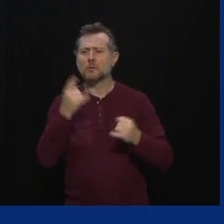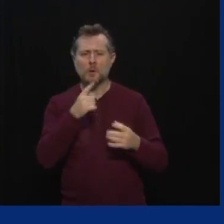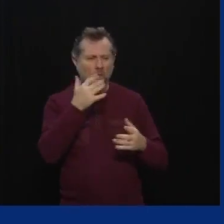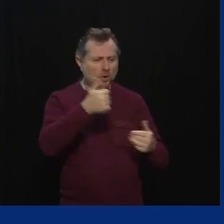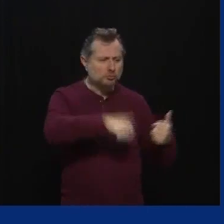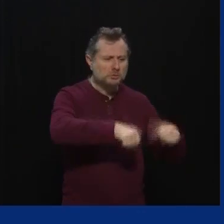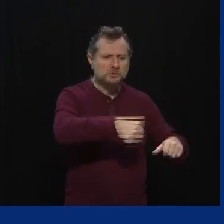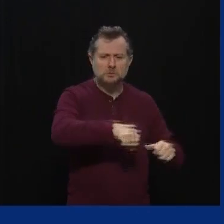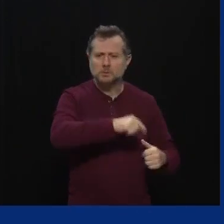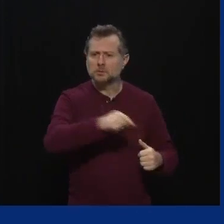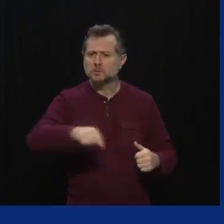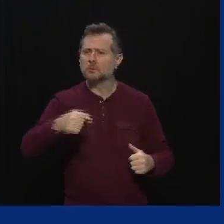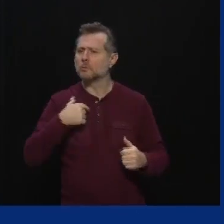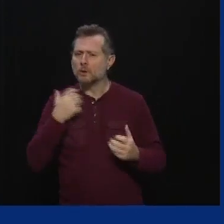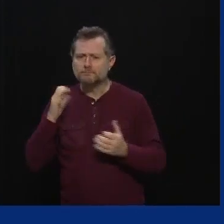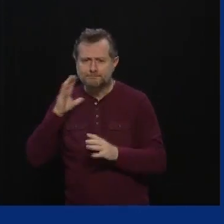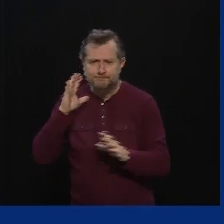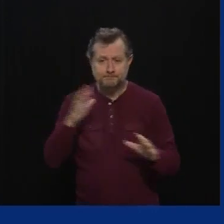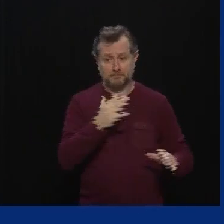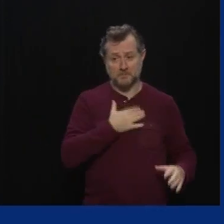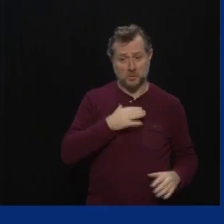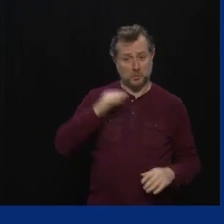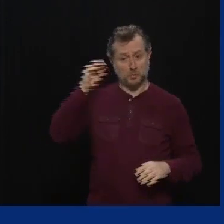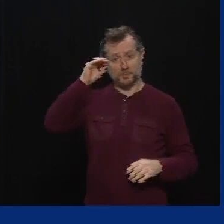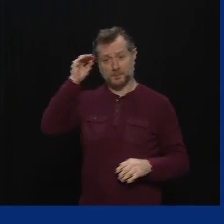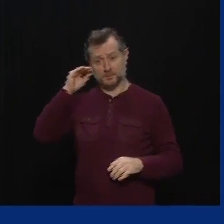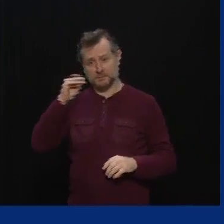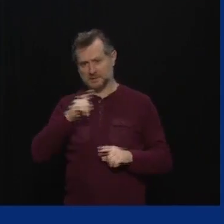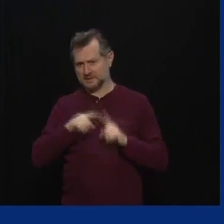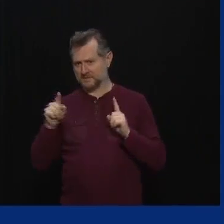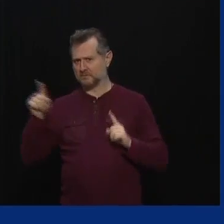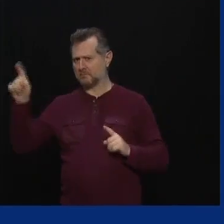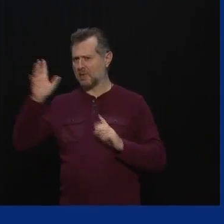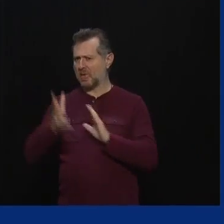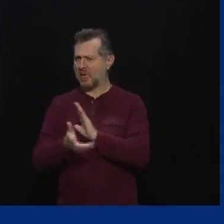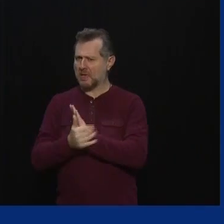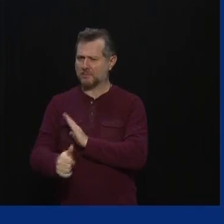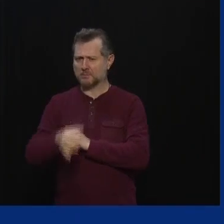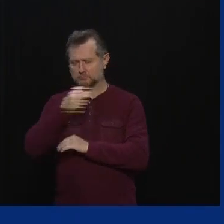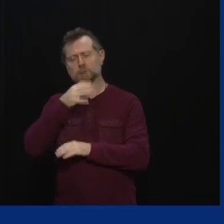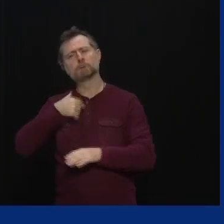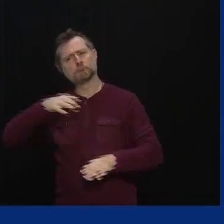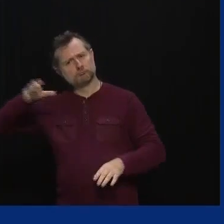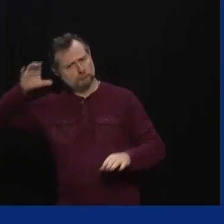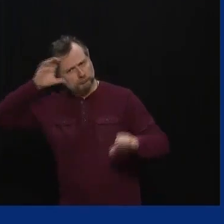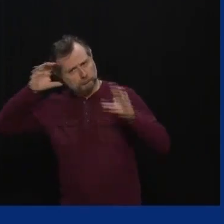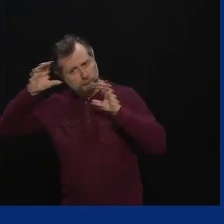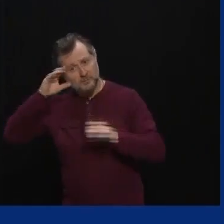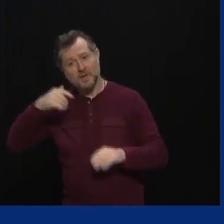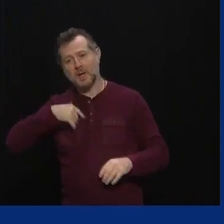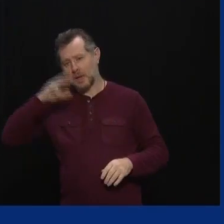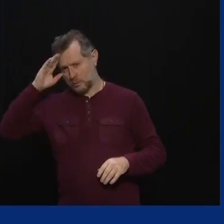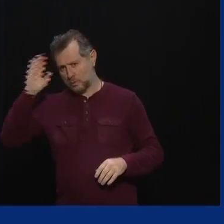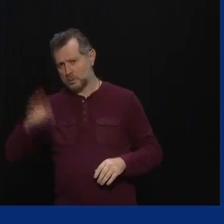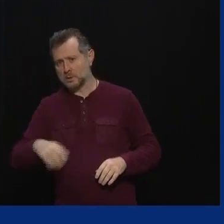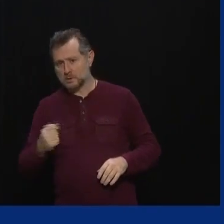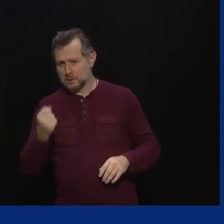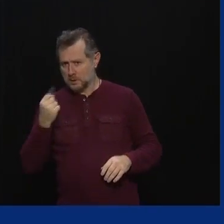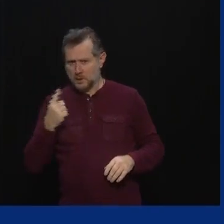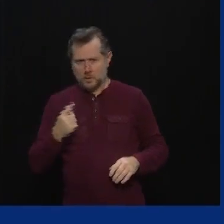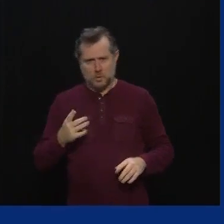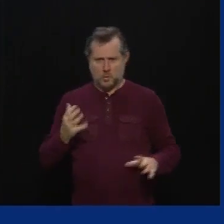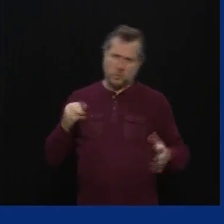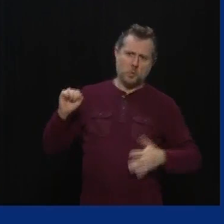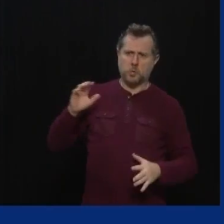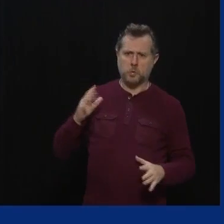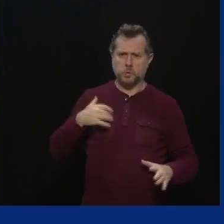opinions, but I'm going to listen to experts. I know this is a little radical, but I'm going to take the time necessary to get it right. And I feel